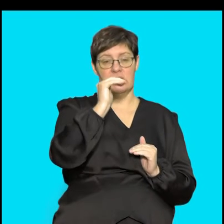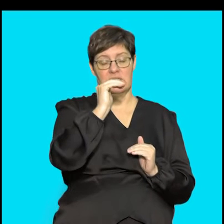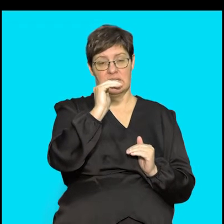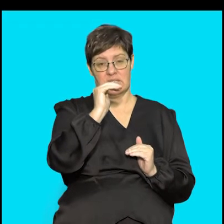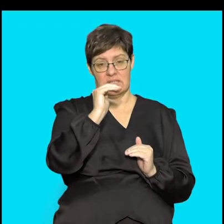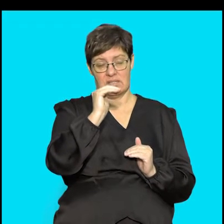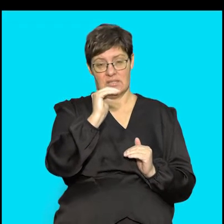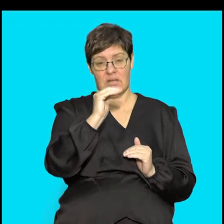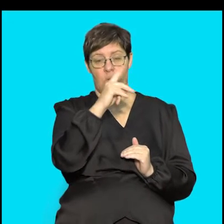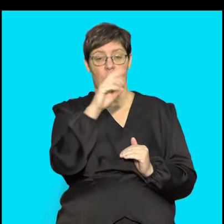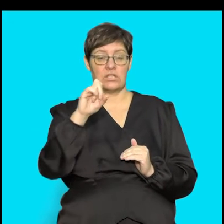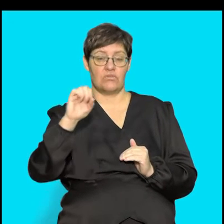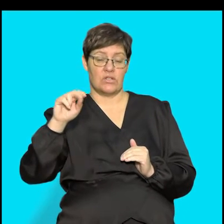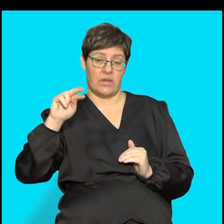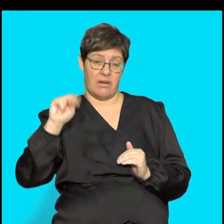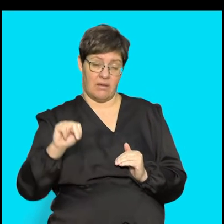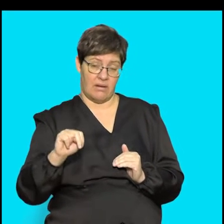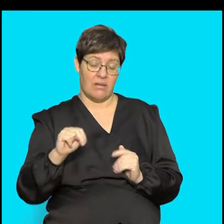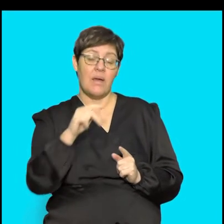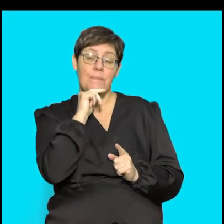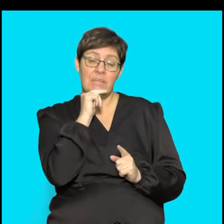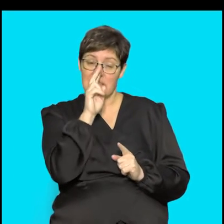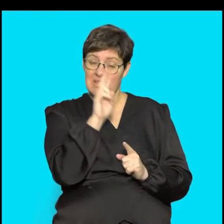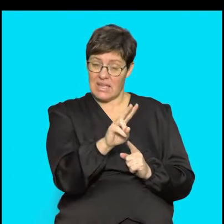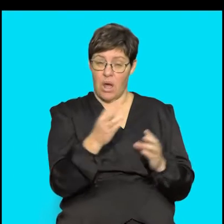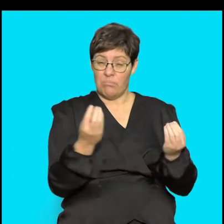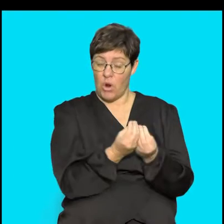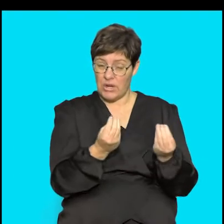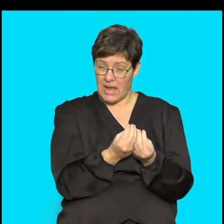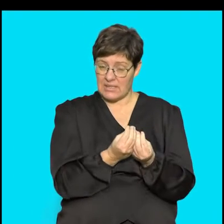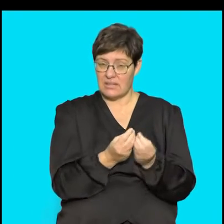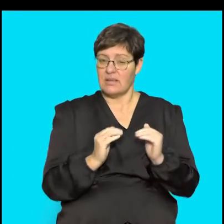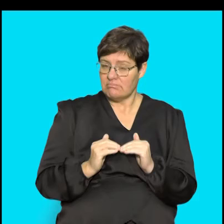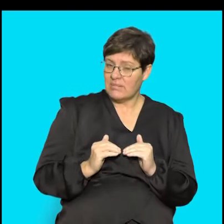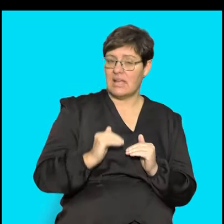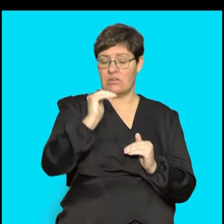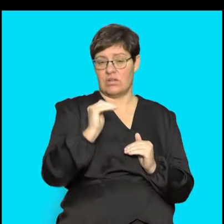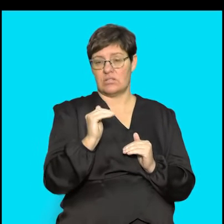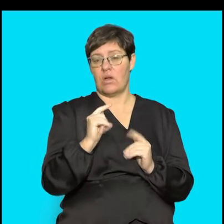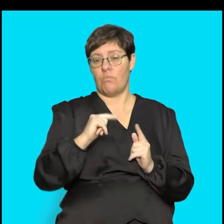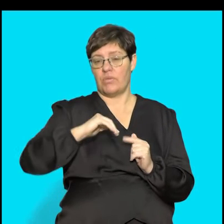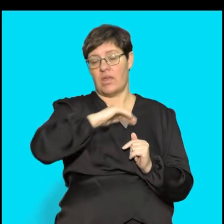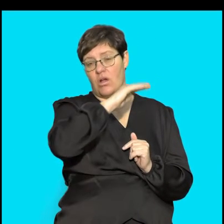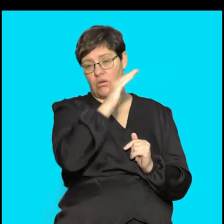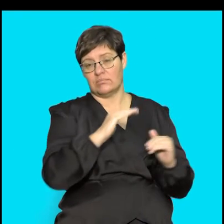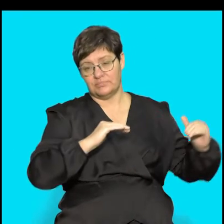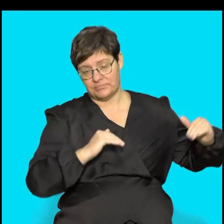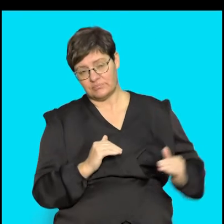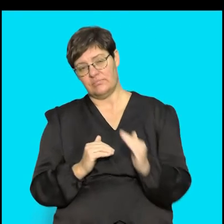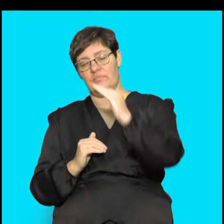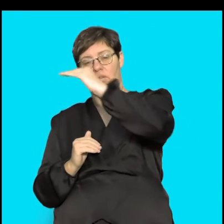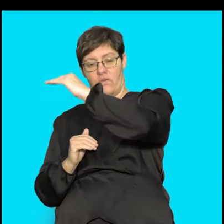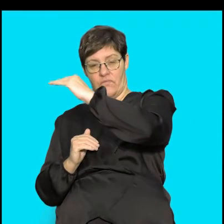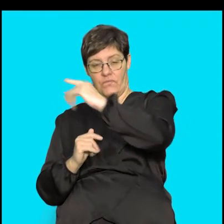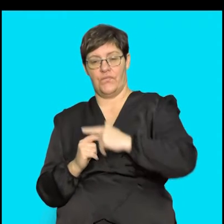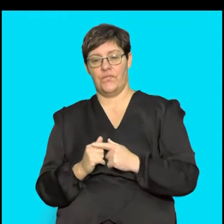in concentration. Then we see that the product is now increasing with a curved line,